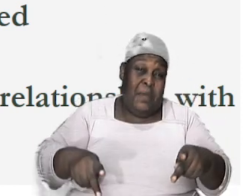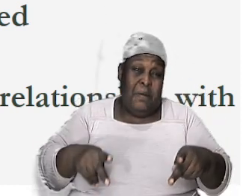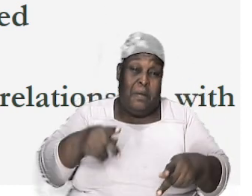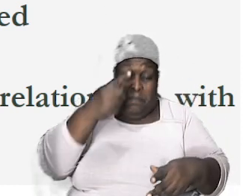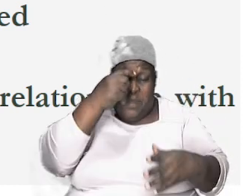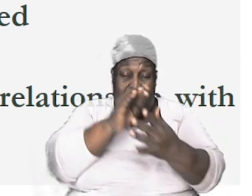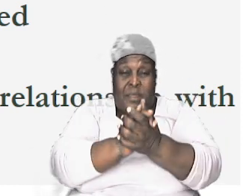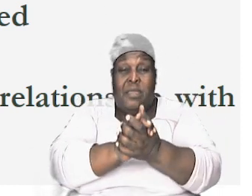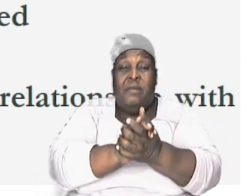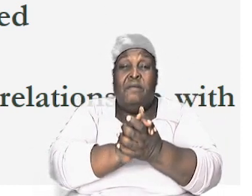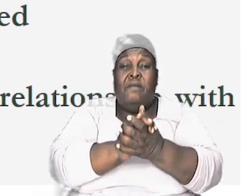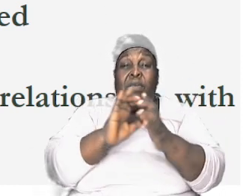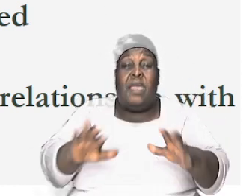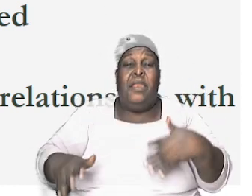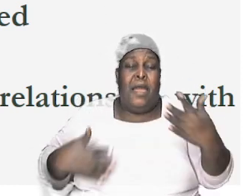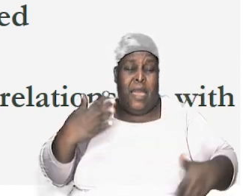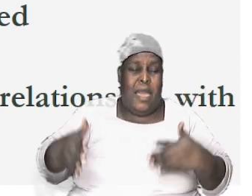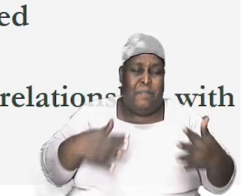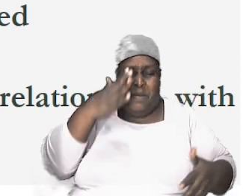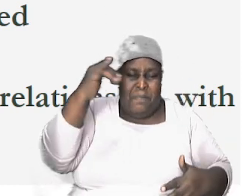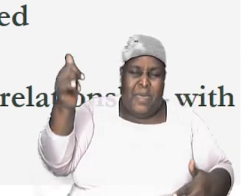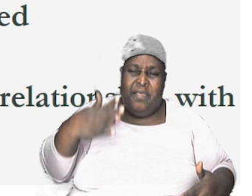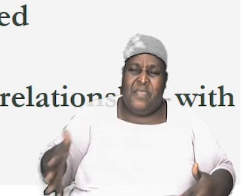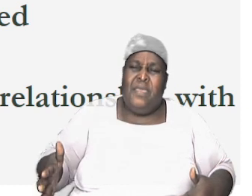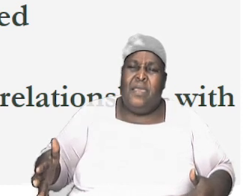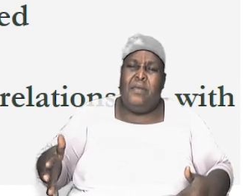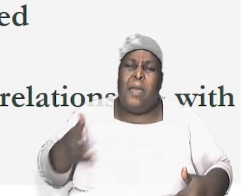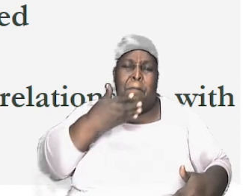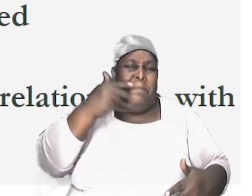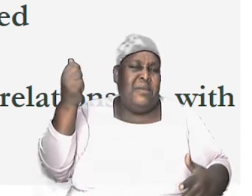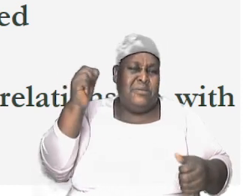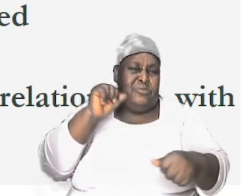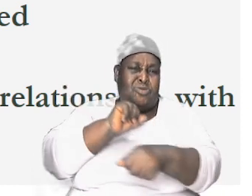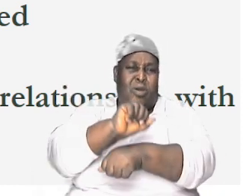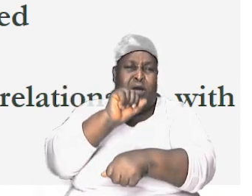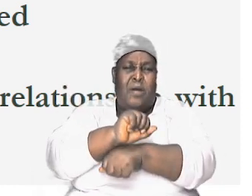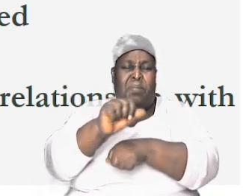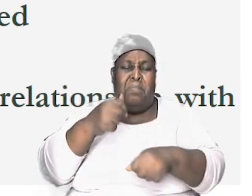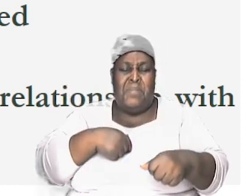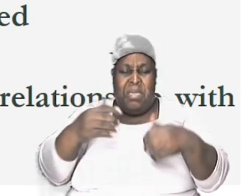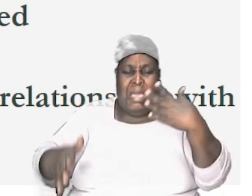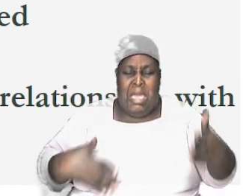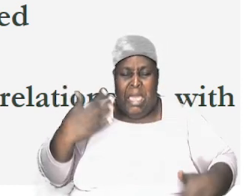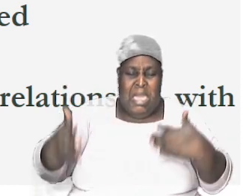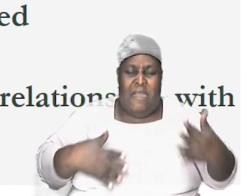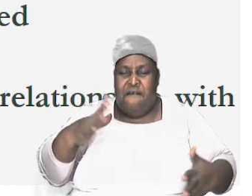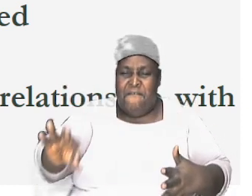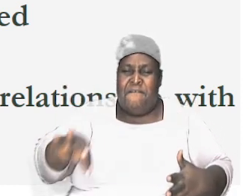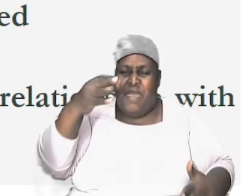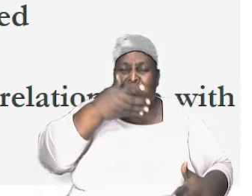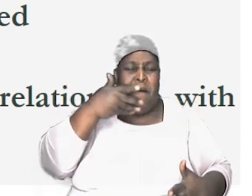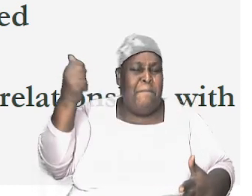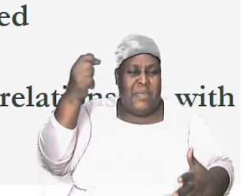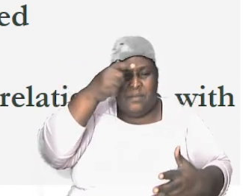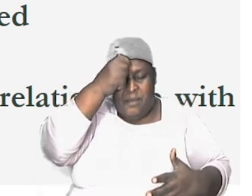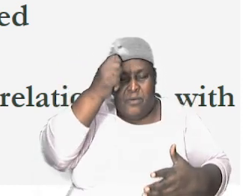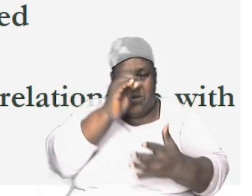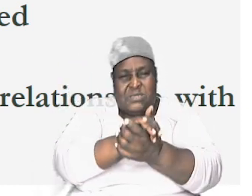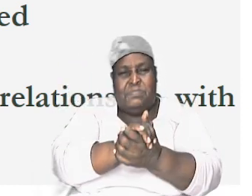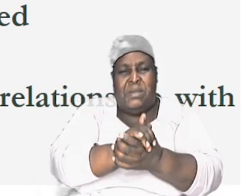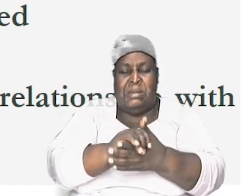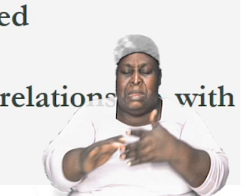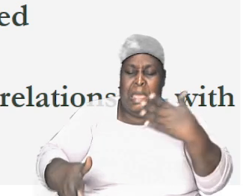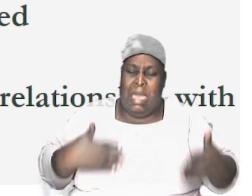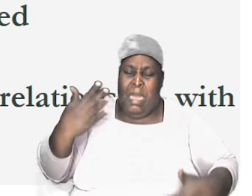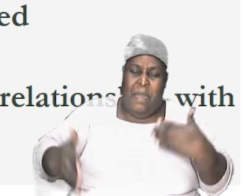from things. Just get me a better job and I'll be happy. If I find a better husband, I'll be happy.